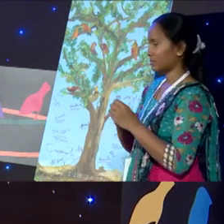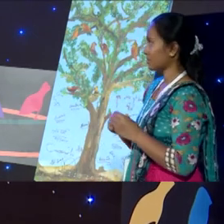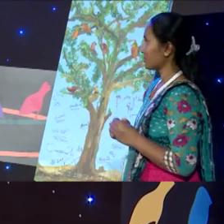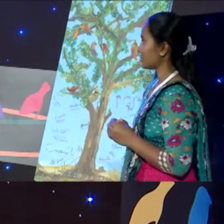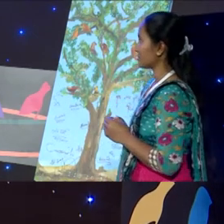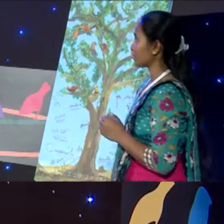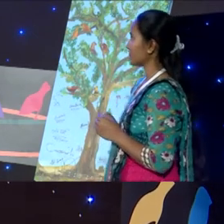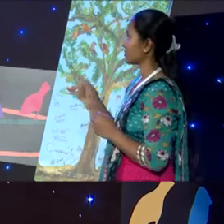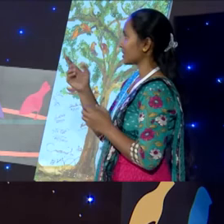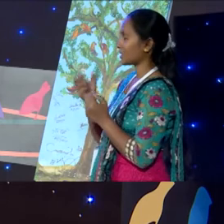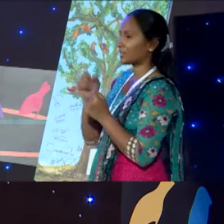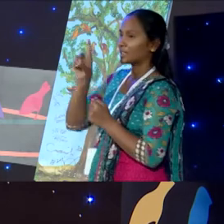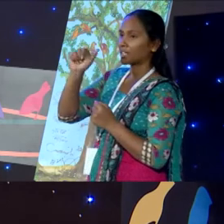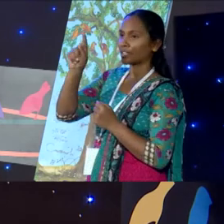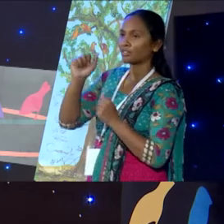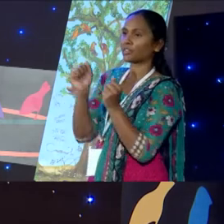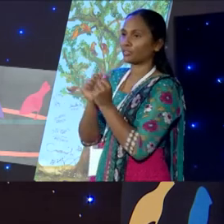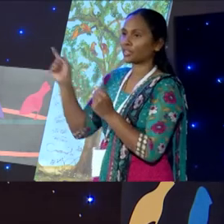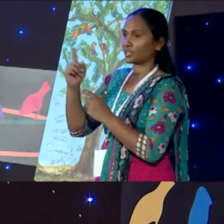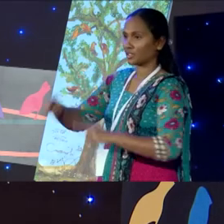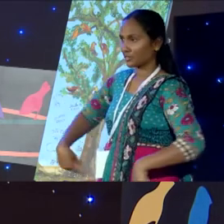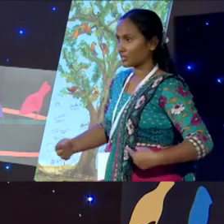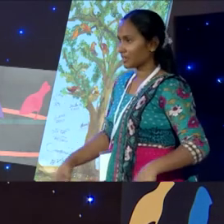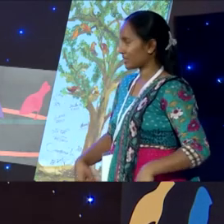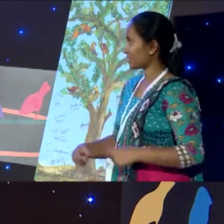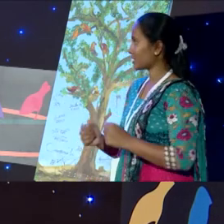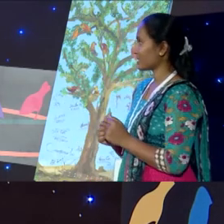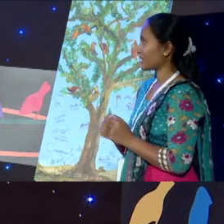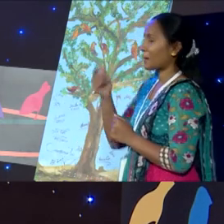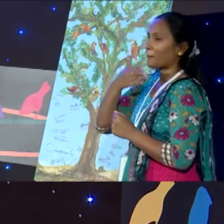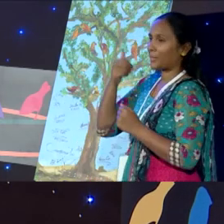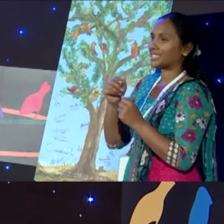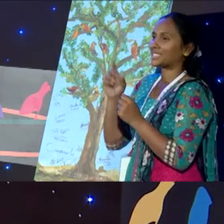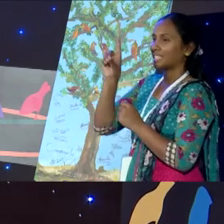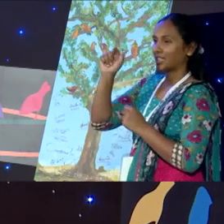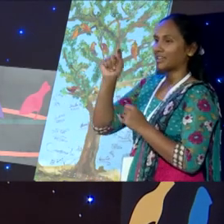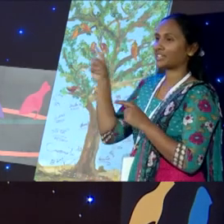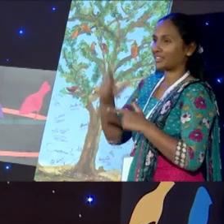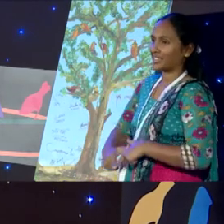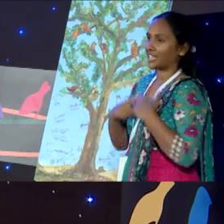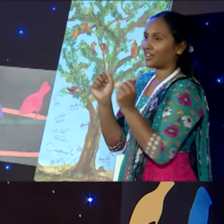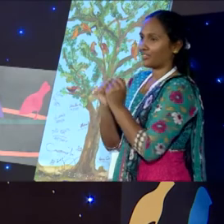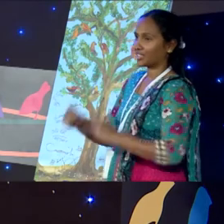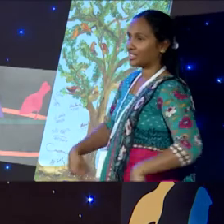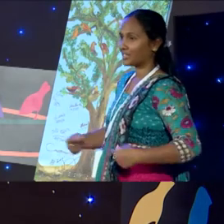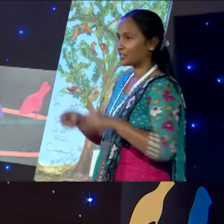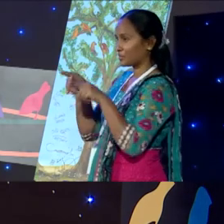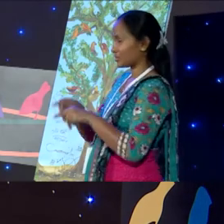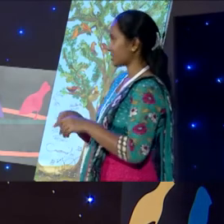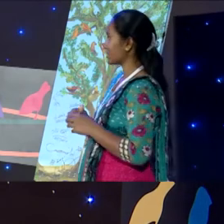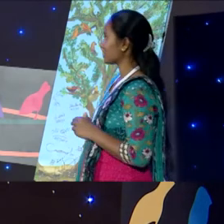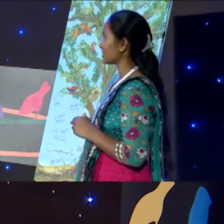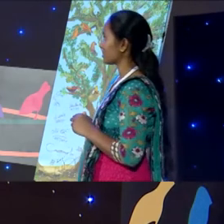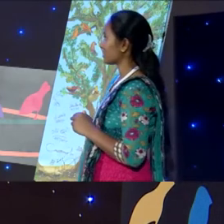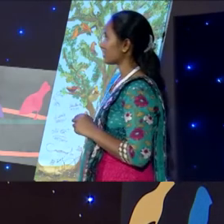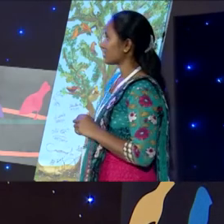went on a date with somebody on a wheelchair and I had the best date of my life. So I knew that I want to be on this app, but my friends said,